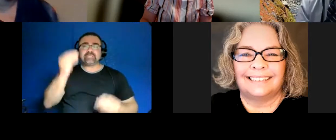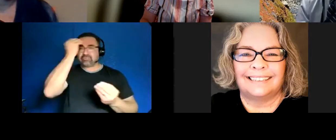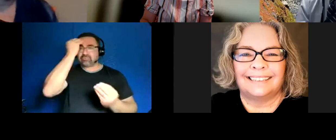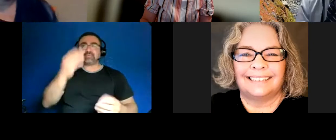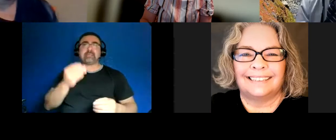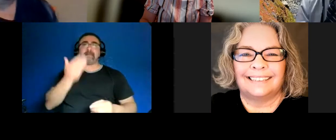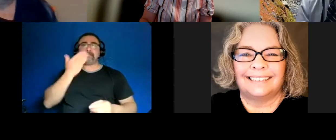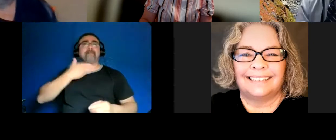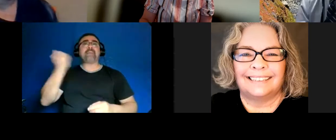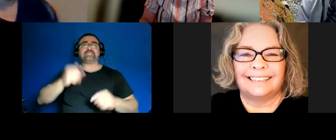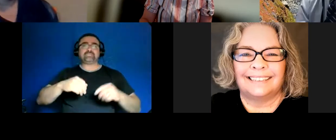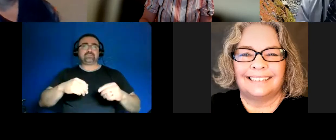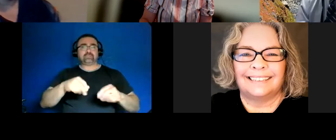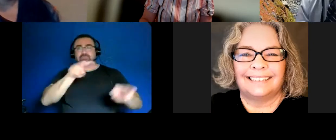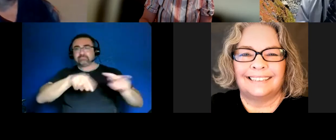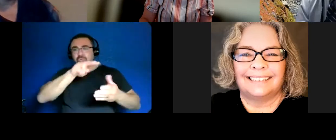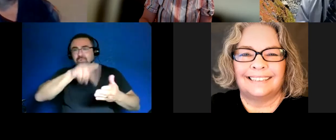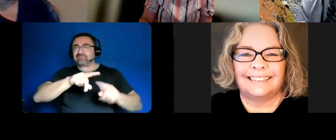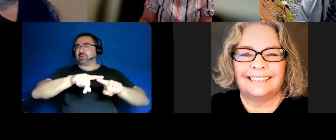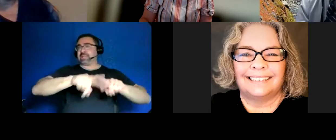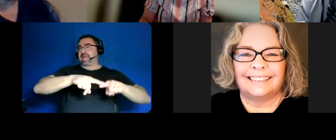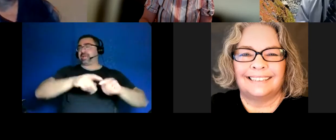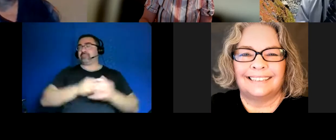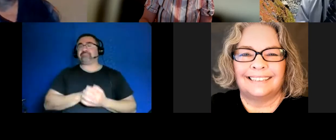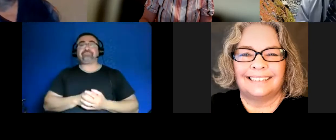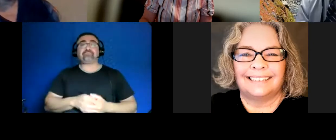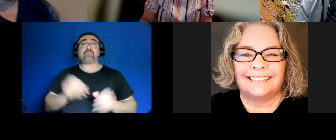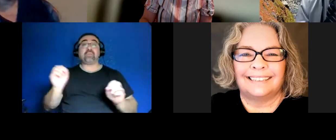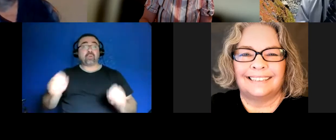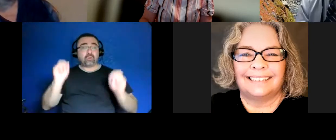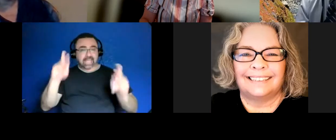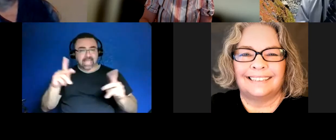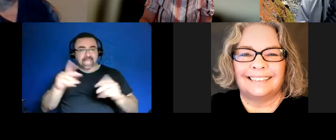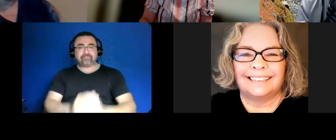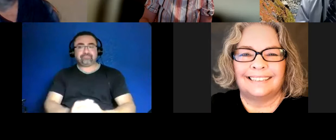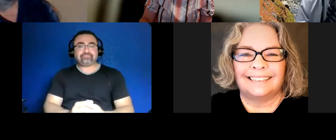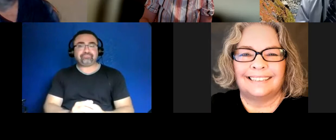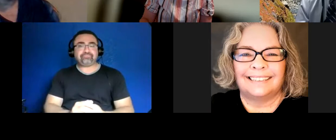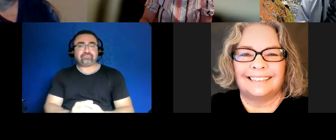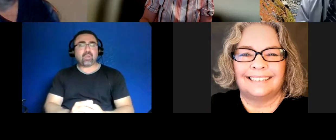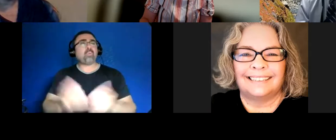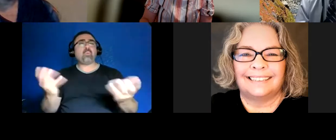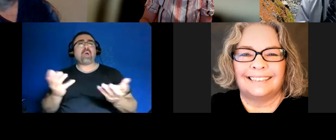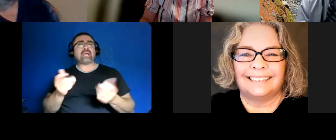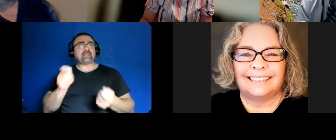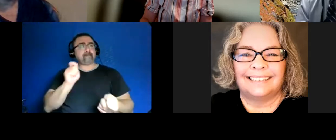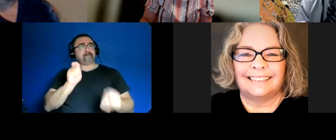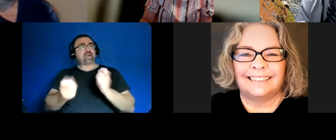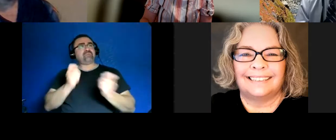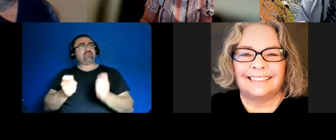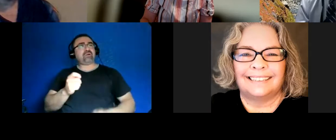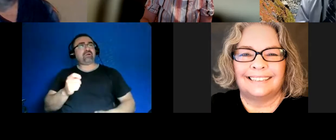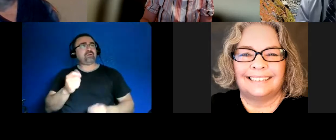to rely on. Okay, so what is the modified quarantine for